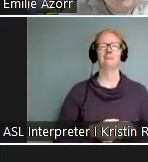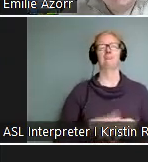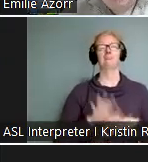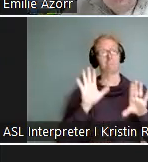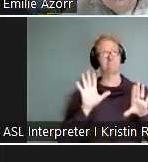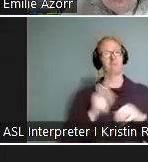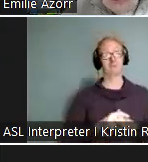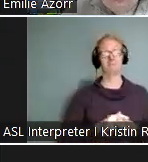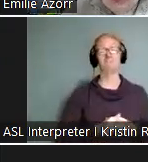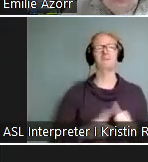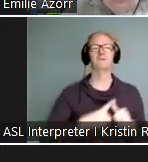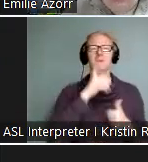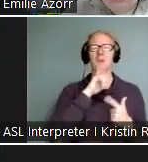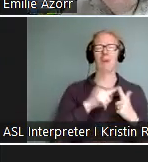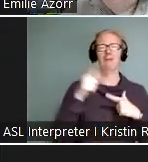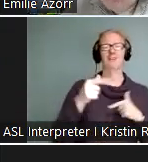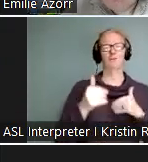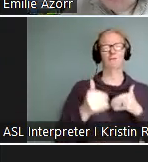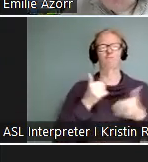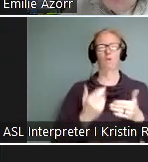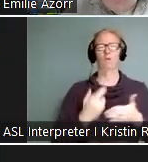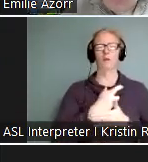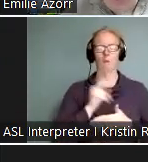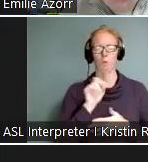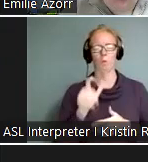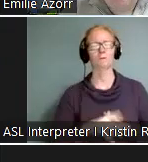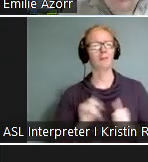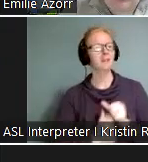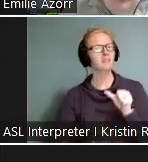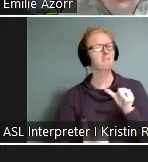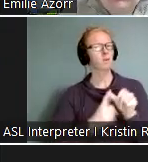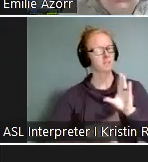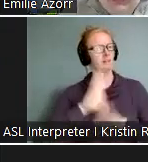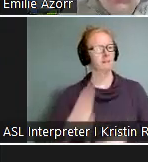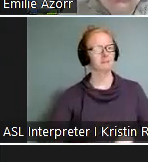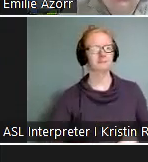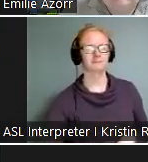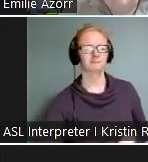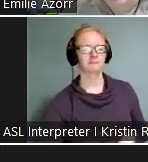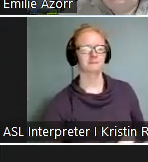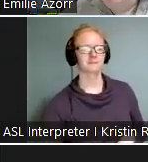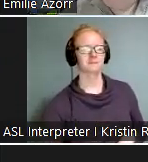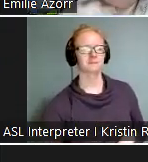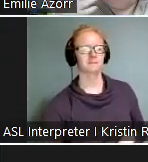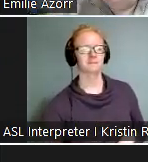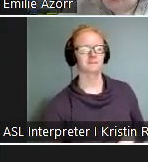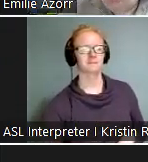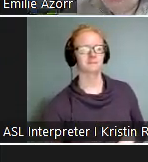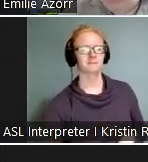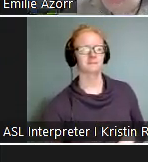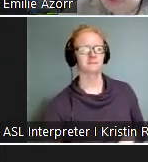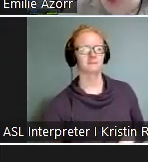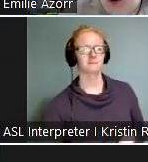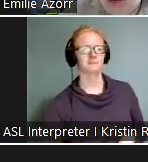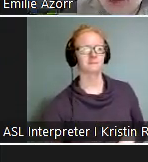going to talk about this policy and procedure review tool, which is the first tool that we've developed here. So this is something that you can use at your